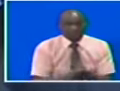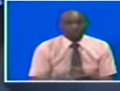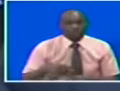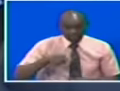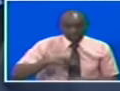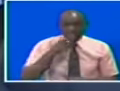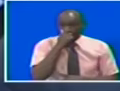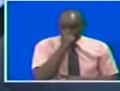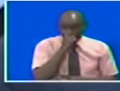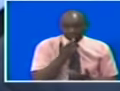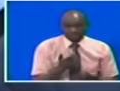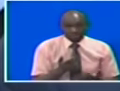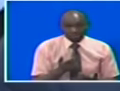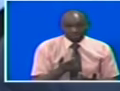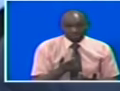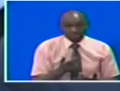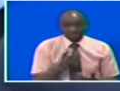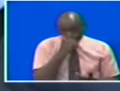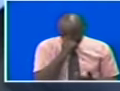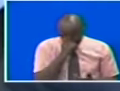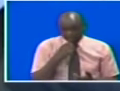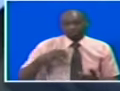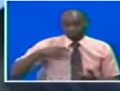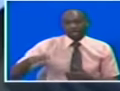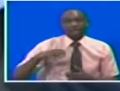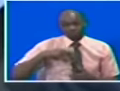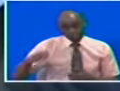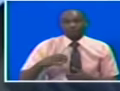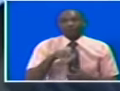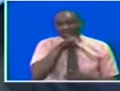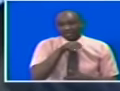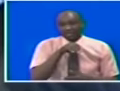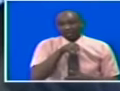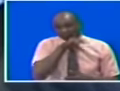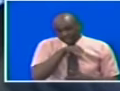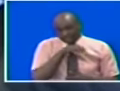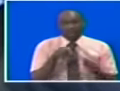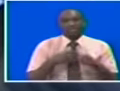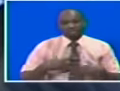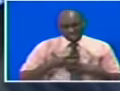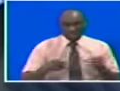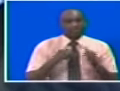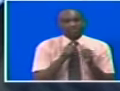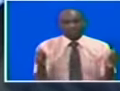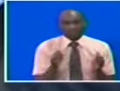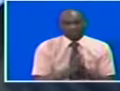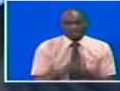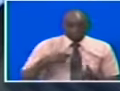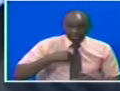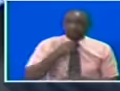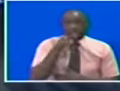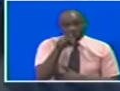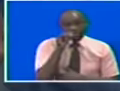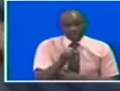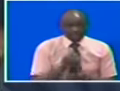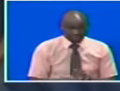tukamtakia msichana Rosemary uponyaji wa haraka. Amina. Kwa hivyo basi hiyo tu ndio, that's what I wanted to